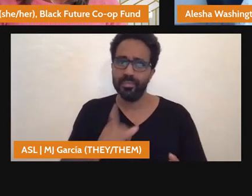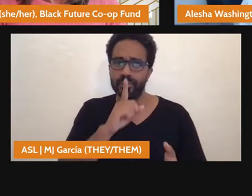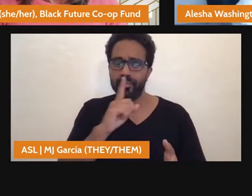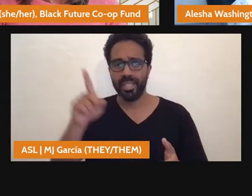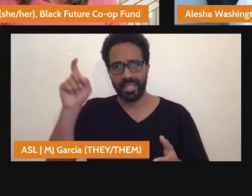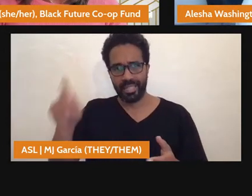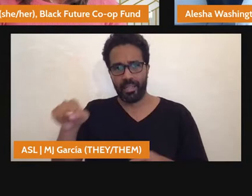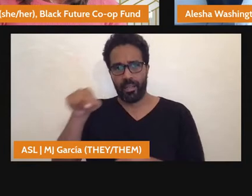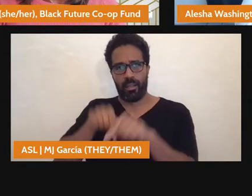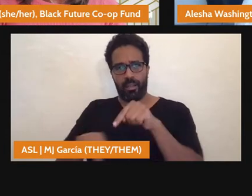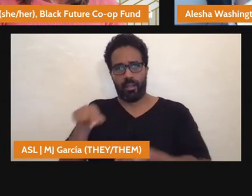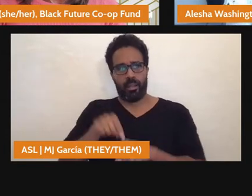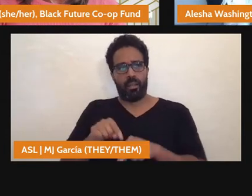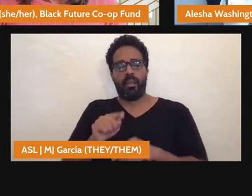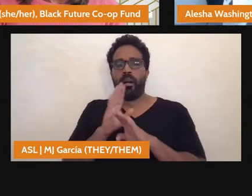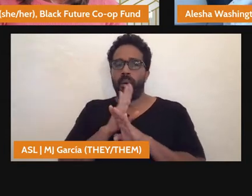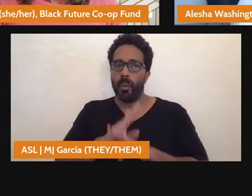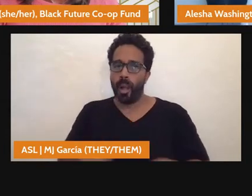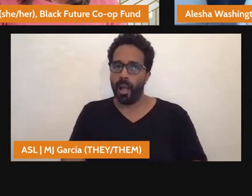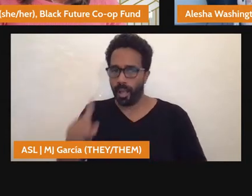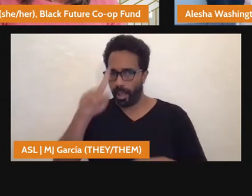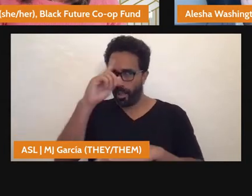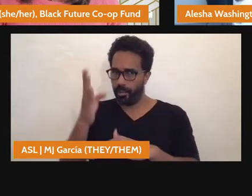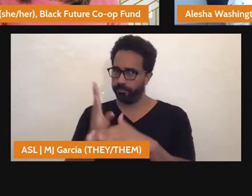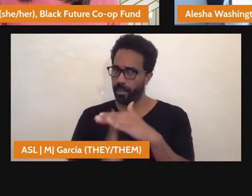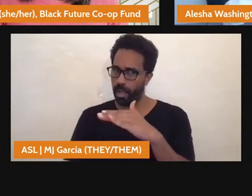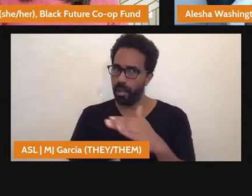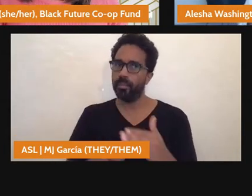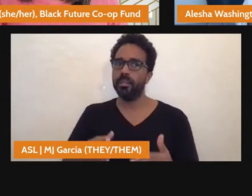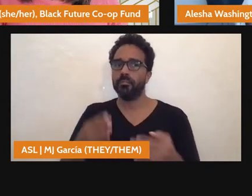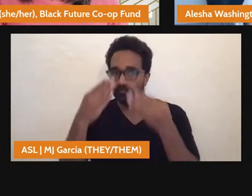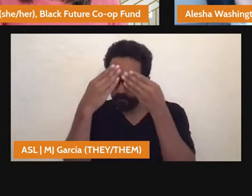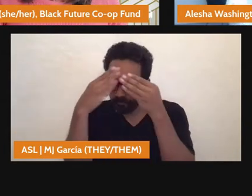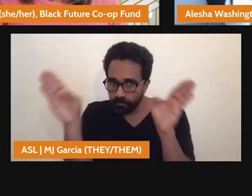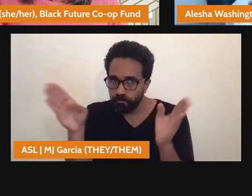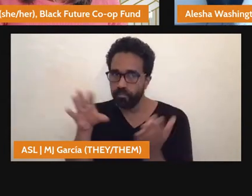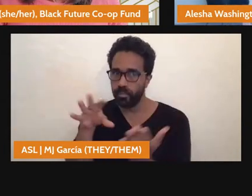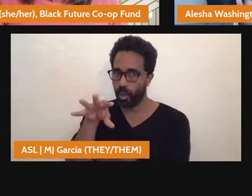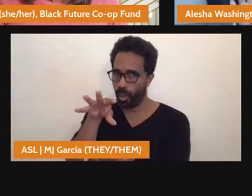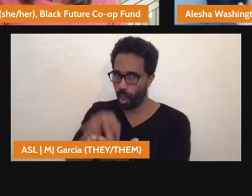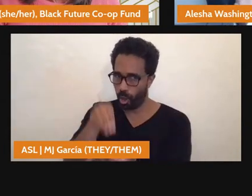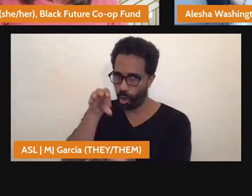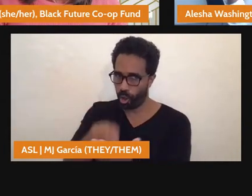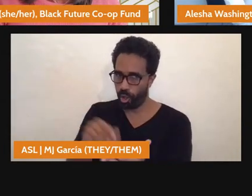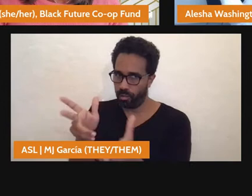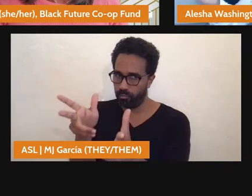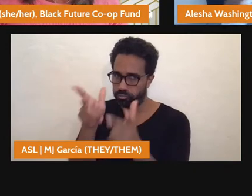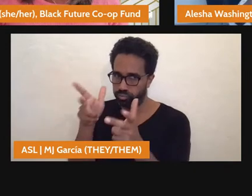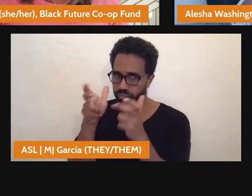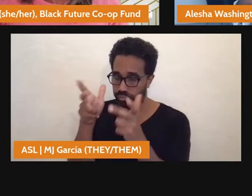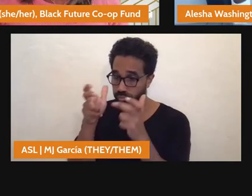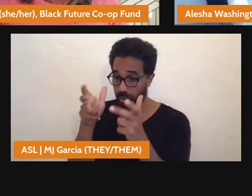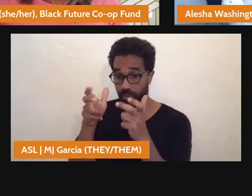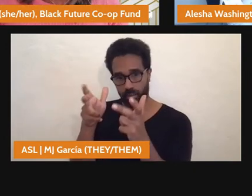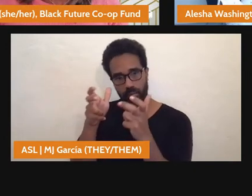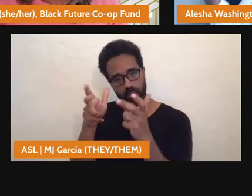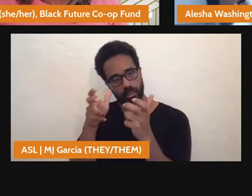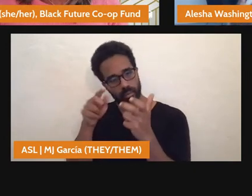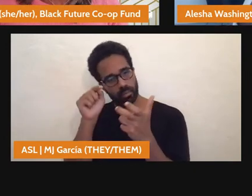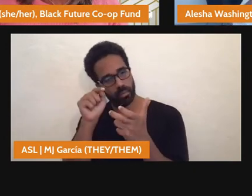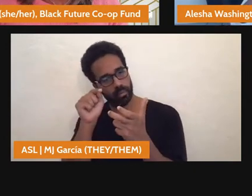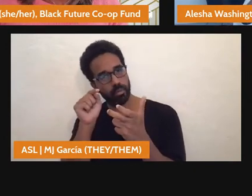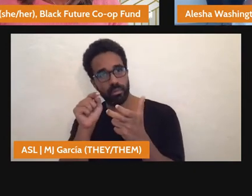to sit and humble myself and learn, right? Because in that learning, in that listening, there's going to be the building